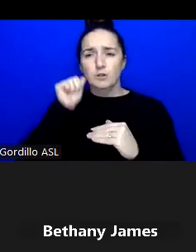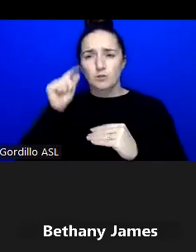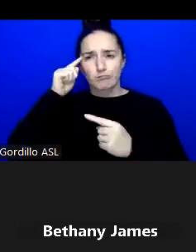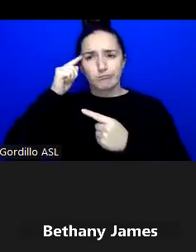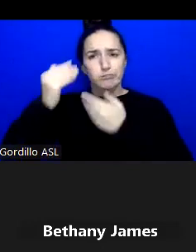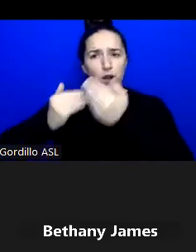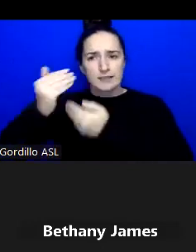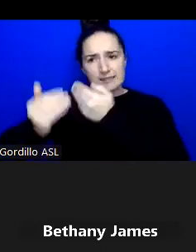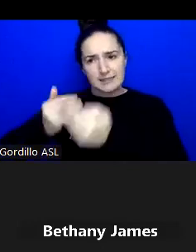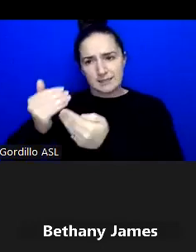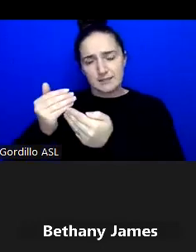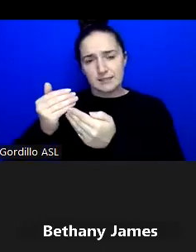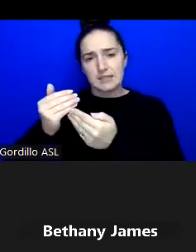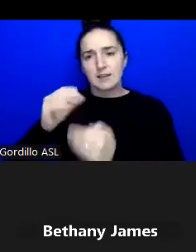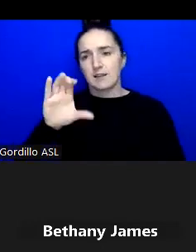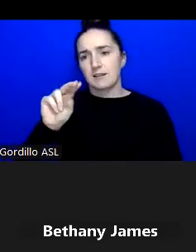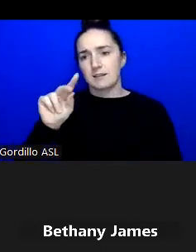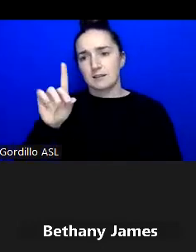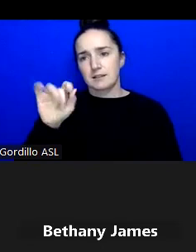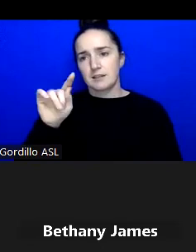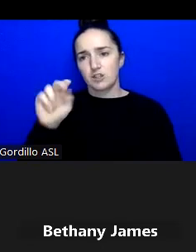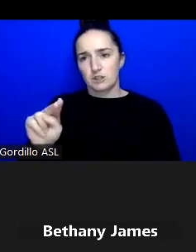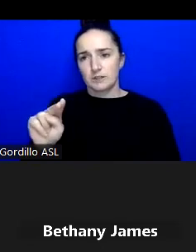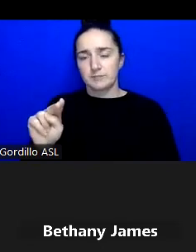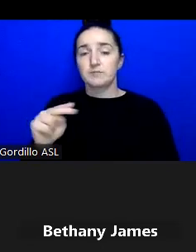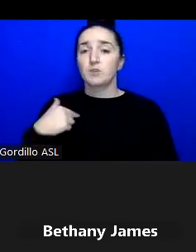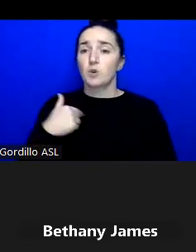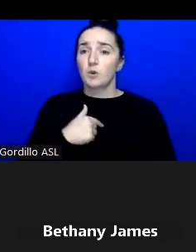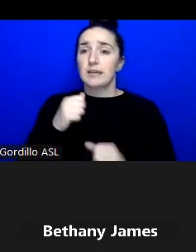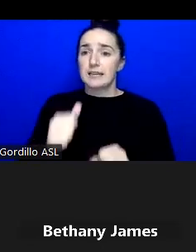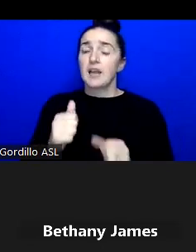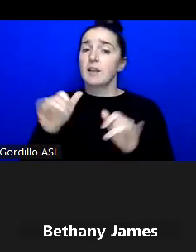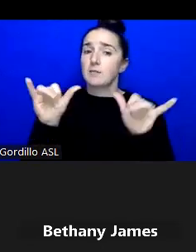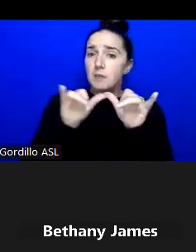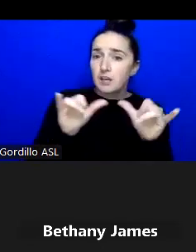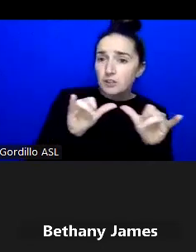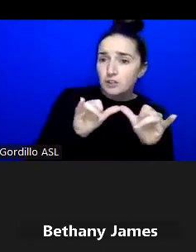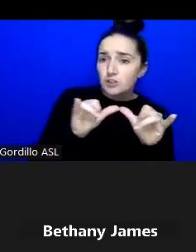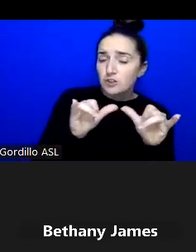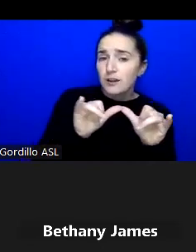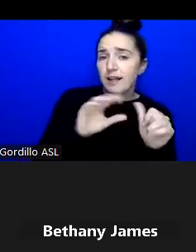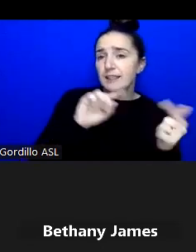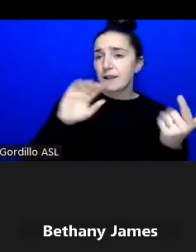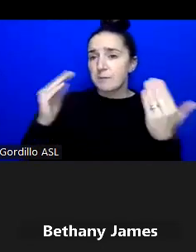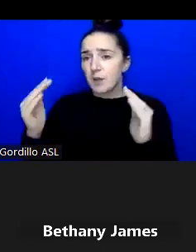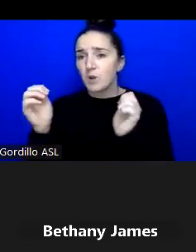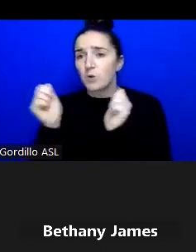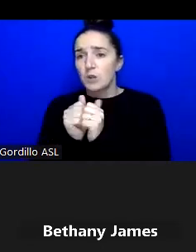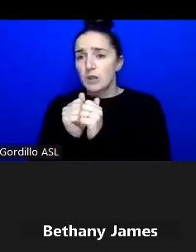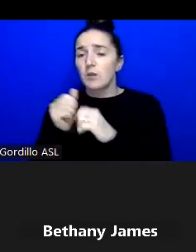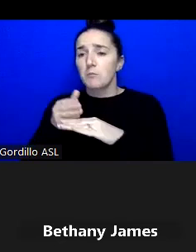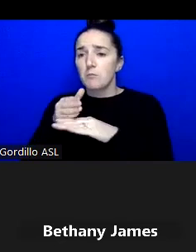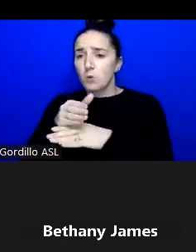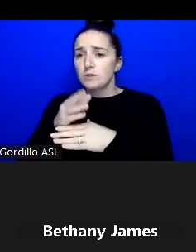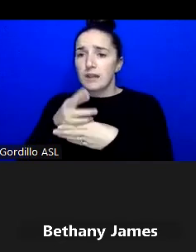then we can utilize those pre-outcome measures and compare them with post-outcome measures, depending on what those treatment options are. Did we